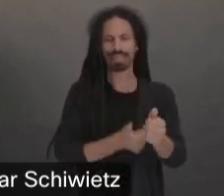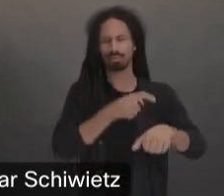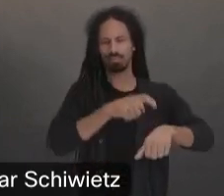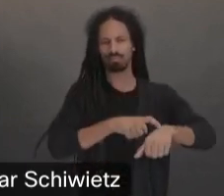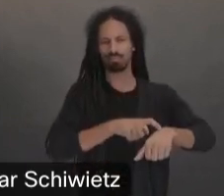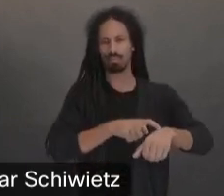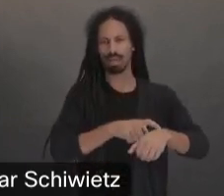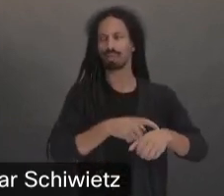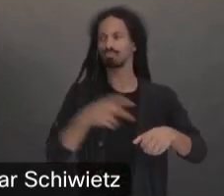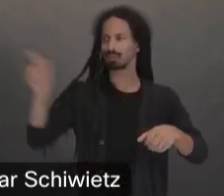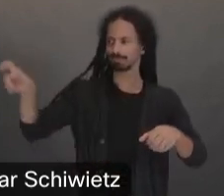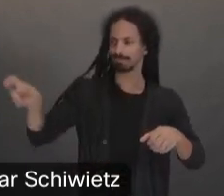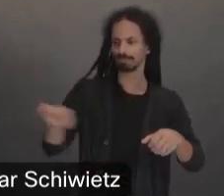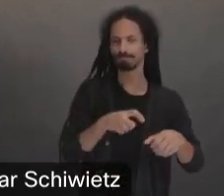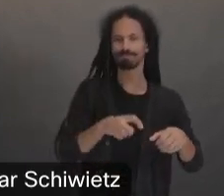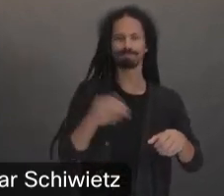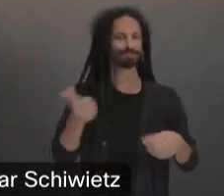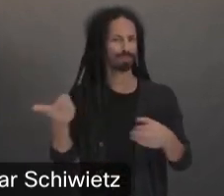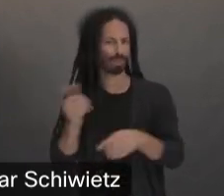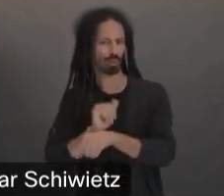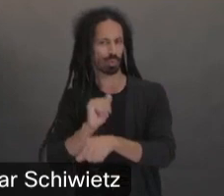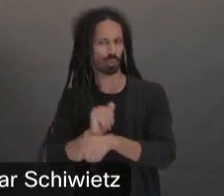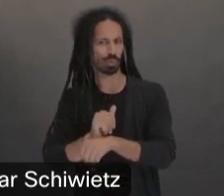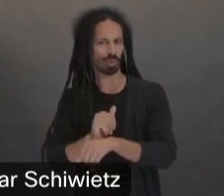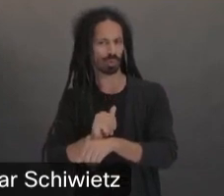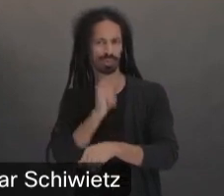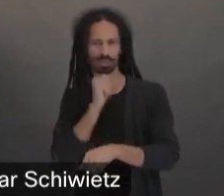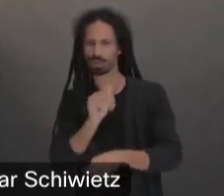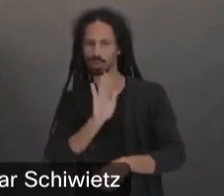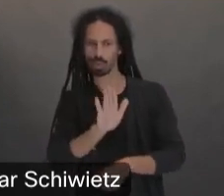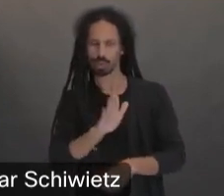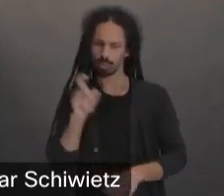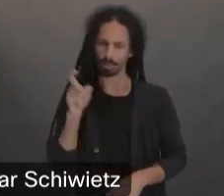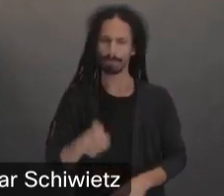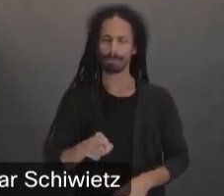from an outside source.